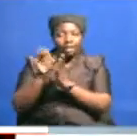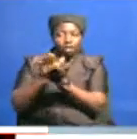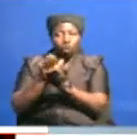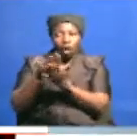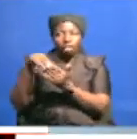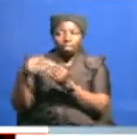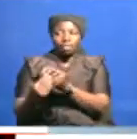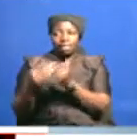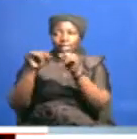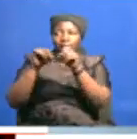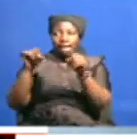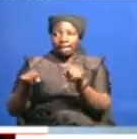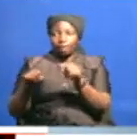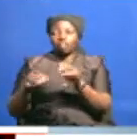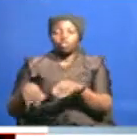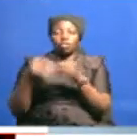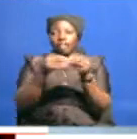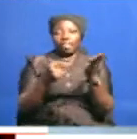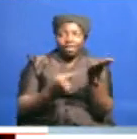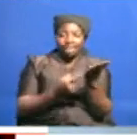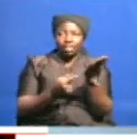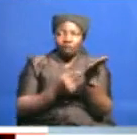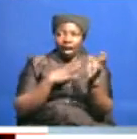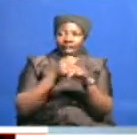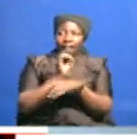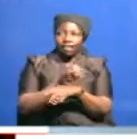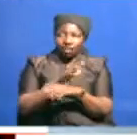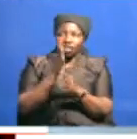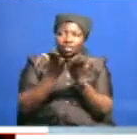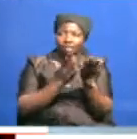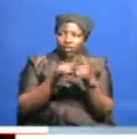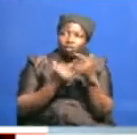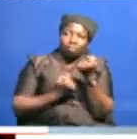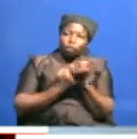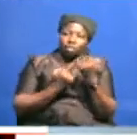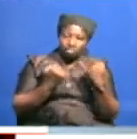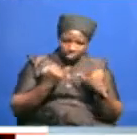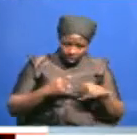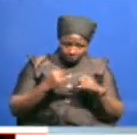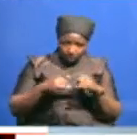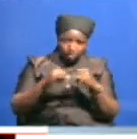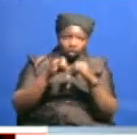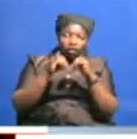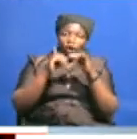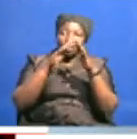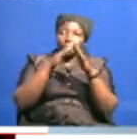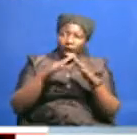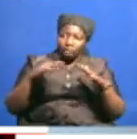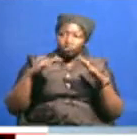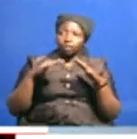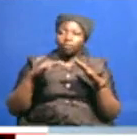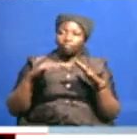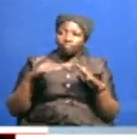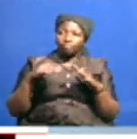system. Provide technical and advisory services to support the implementation of the